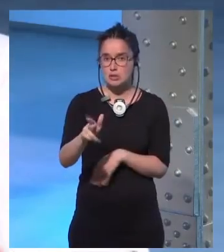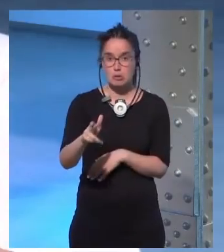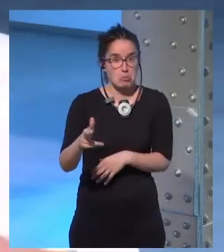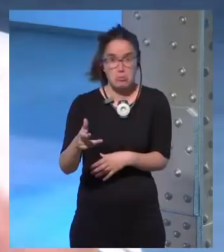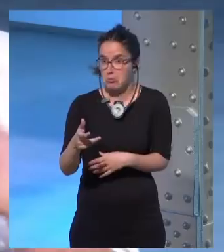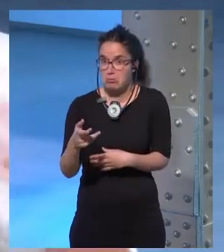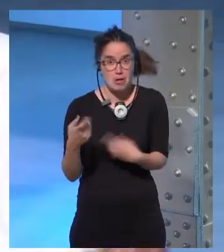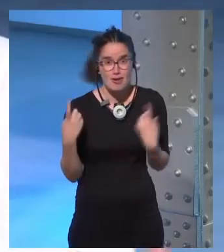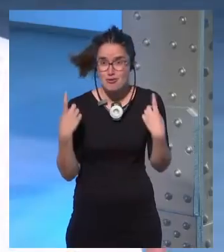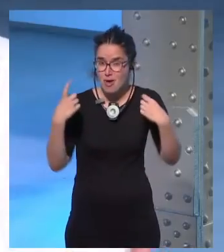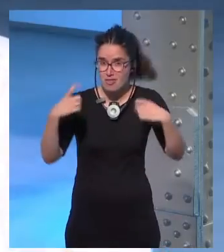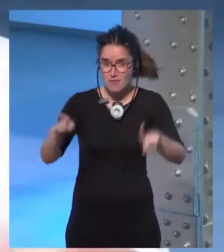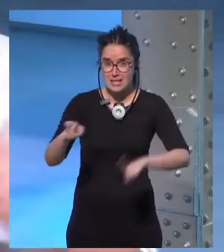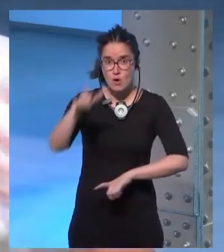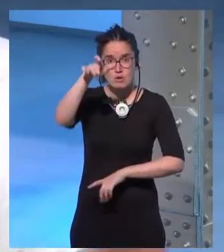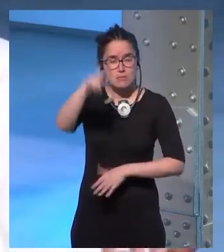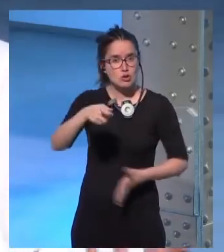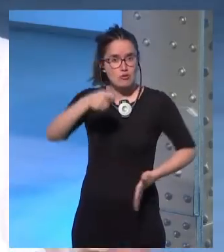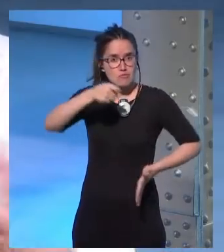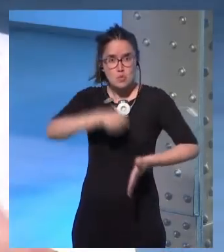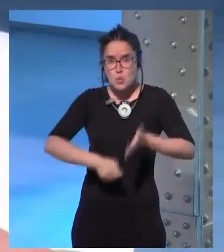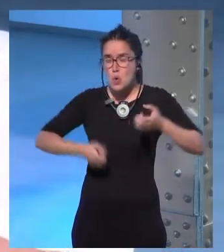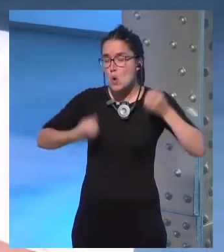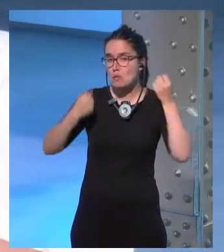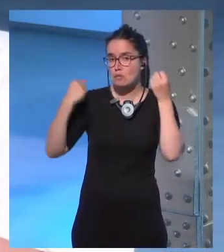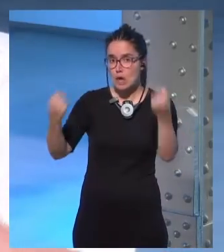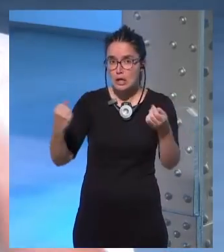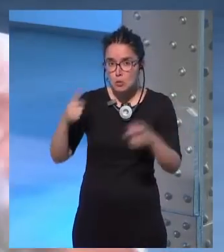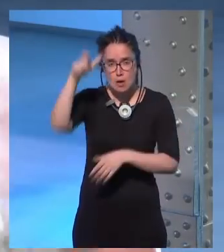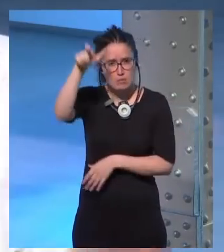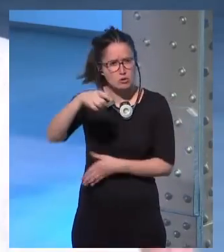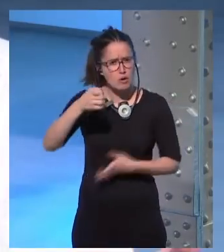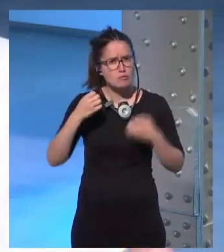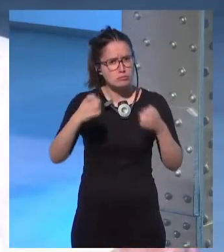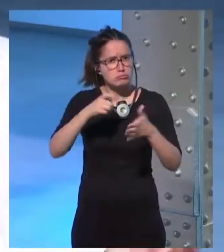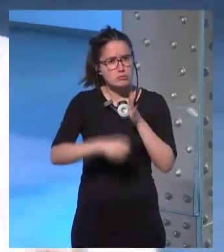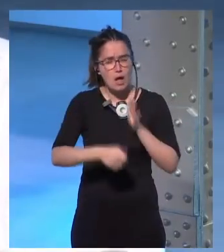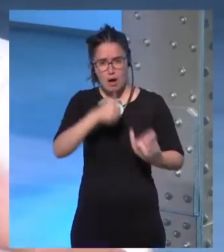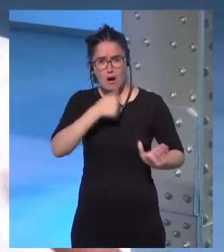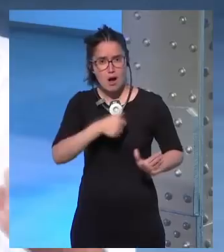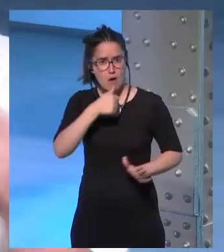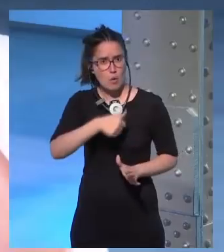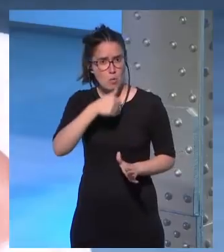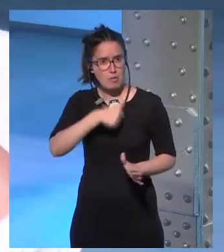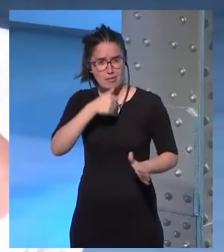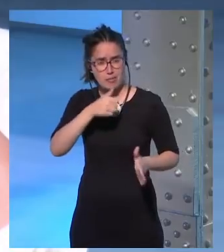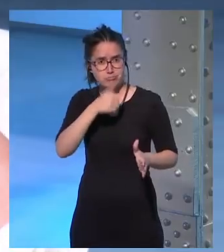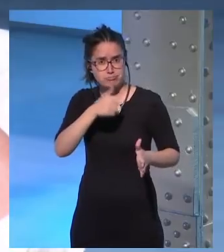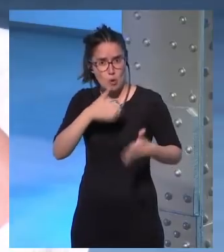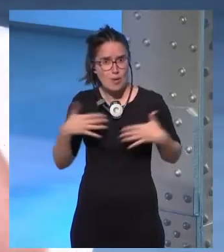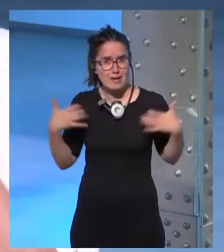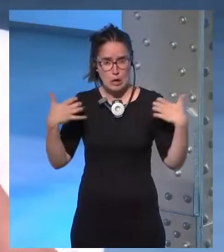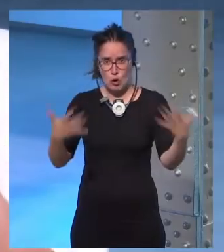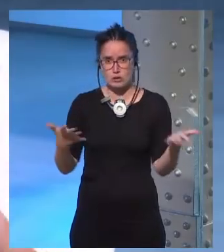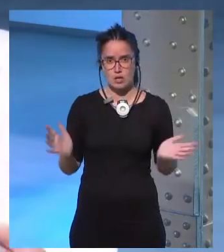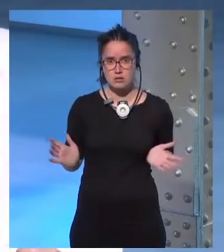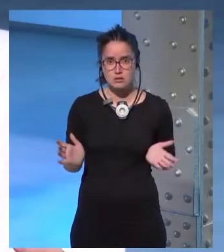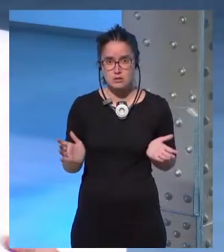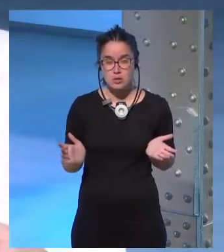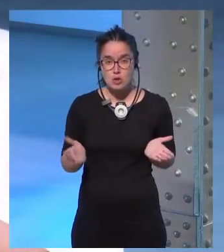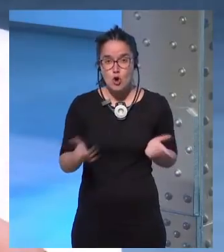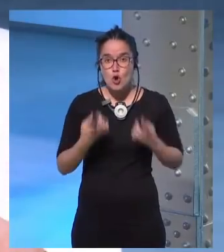endures, puts up with things, and carries on, despite the world trying to, get her to stop. So there are different